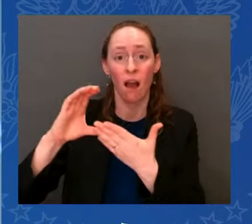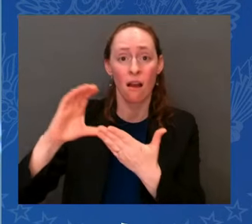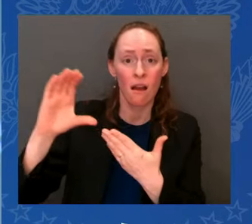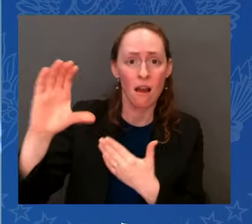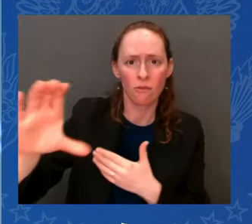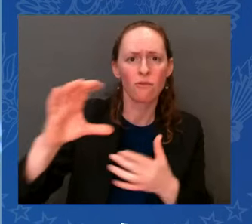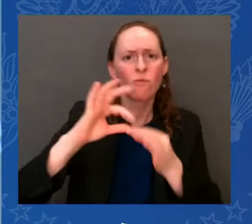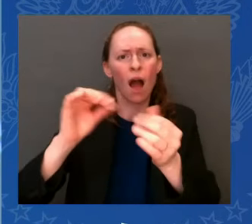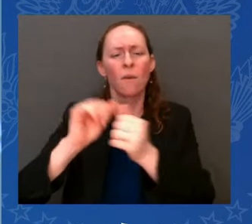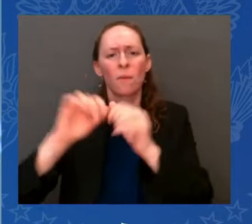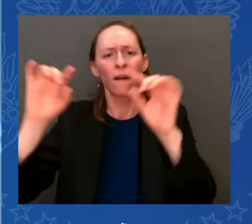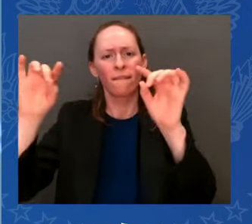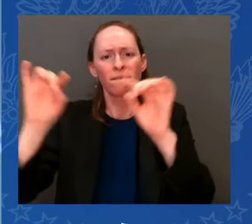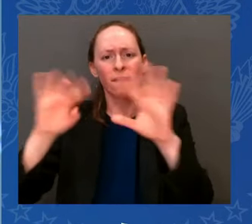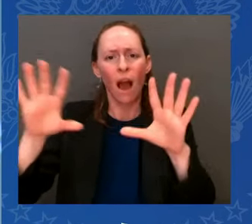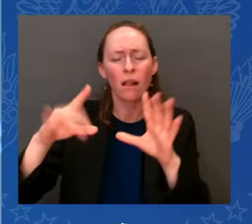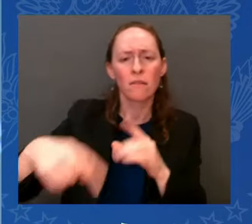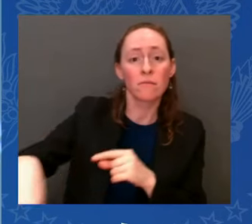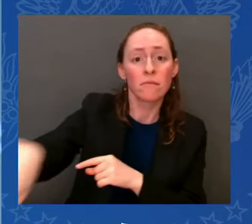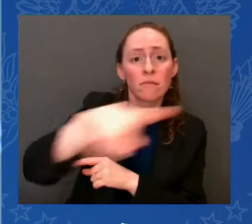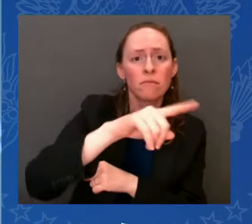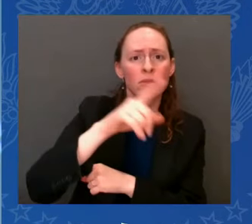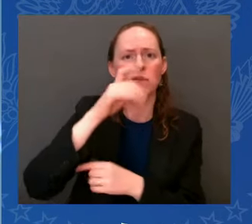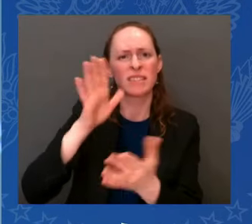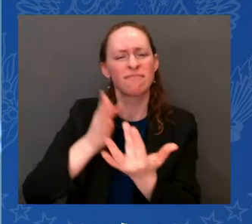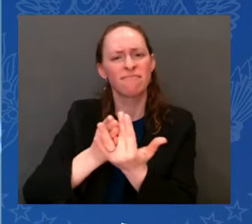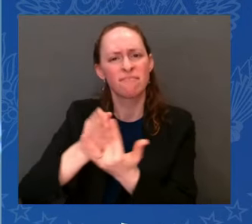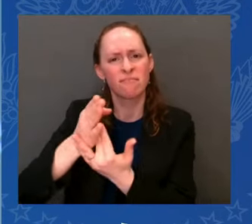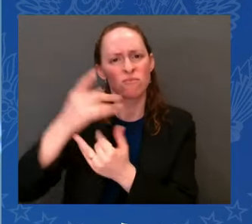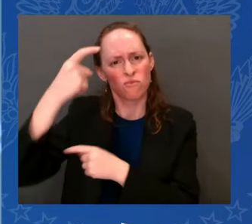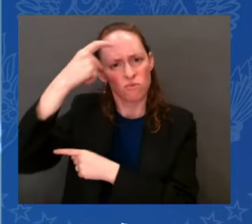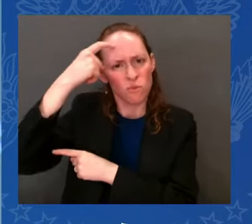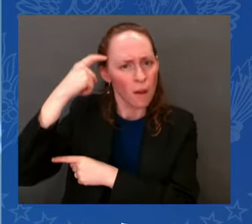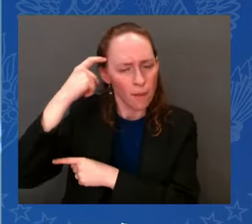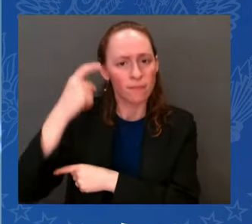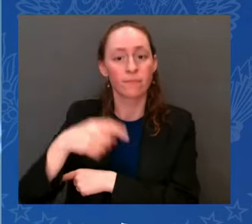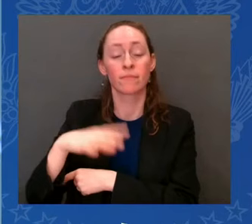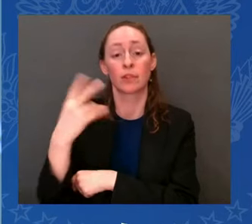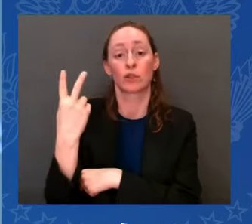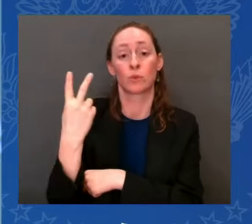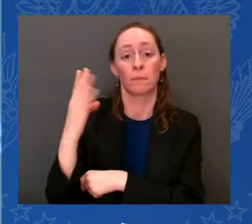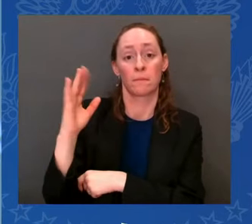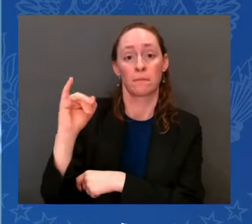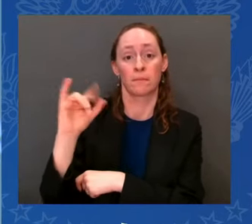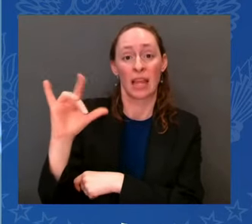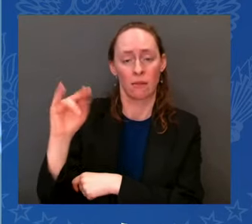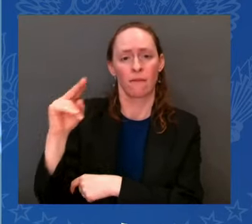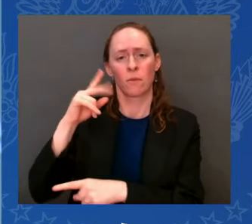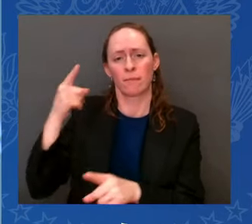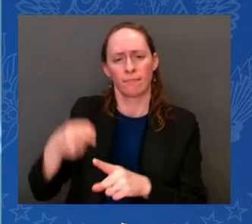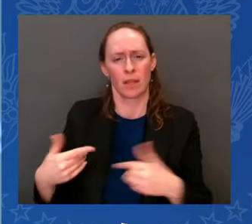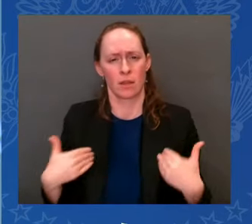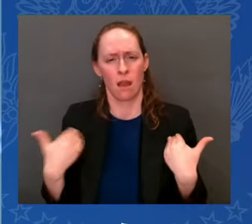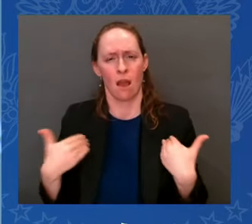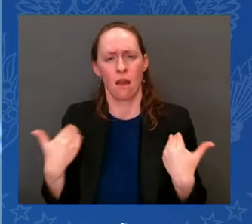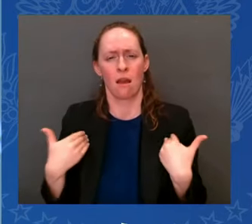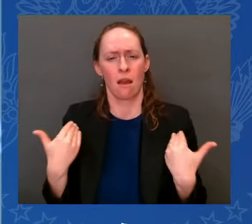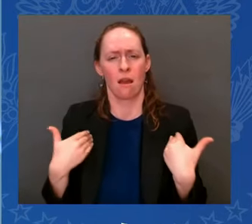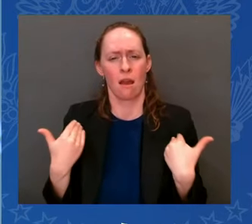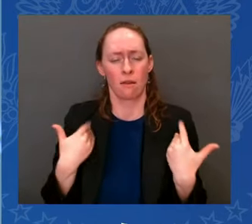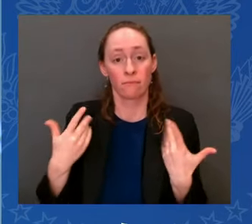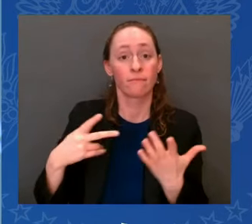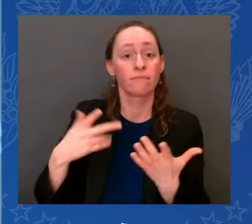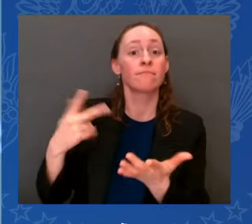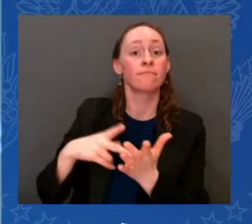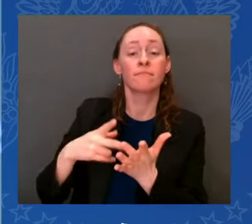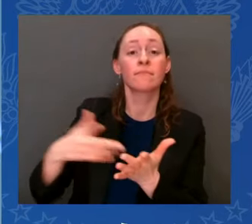that is for young people in particular, to pay for things like school counselors. And as part of the unity agenda in the State of the Union, I